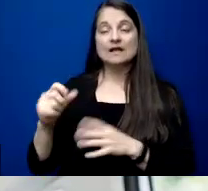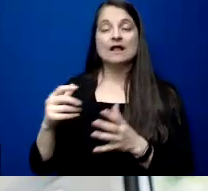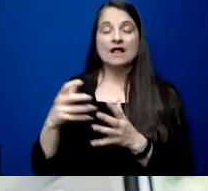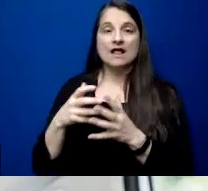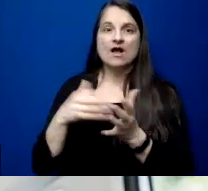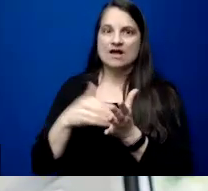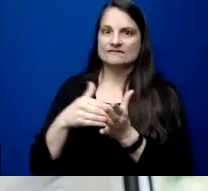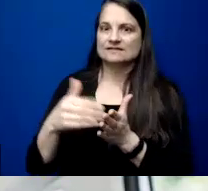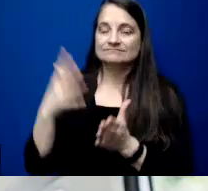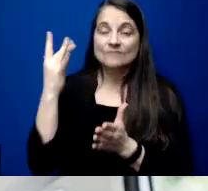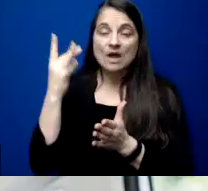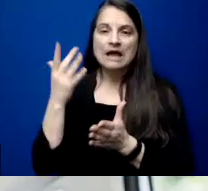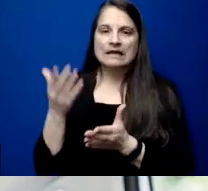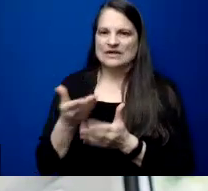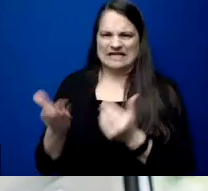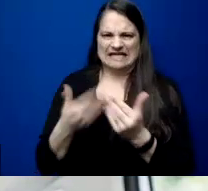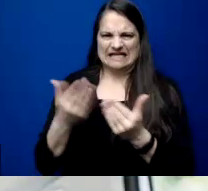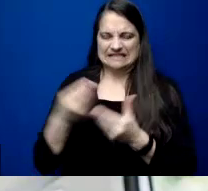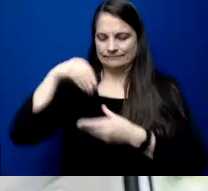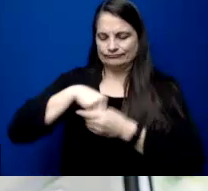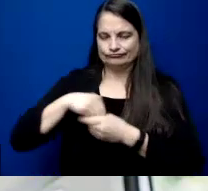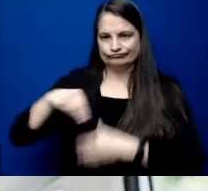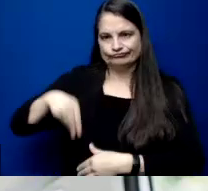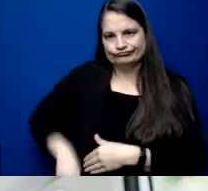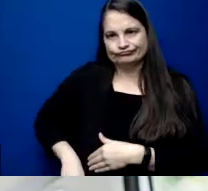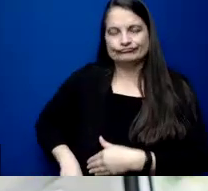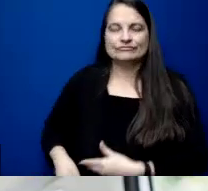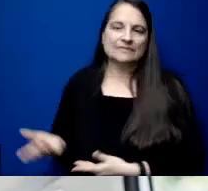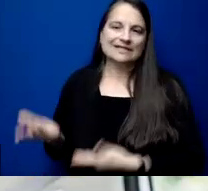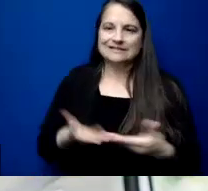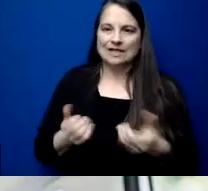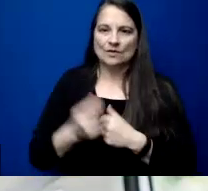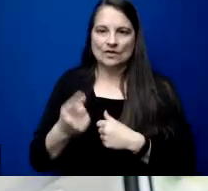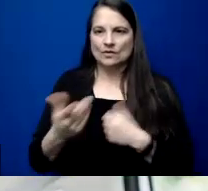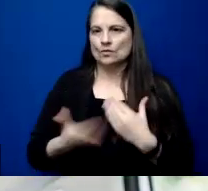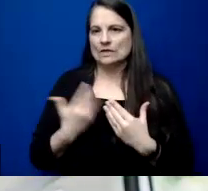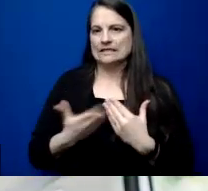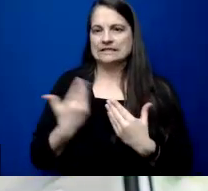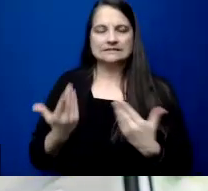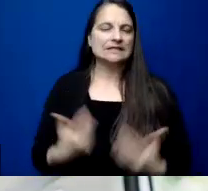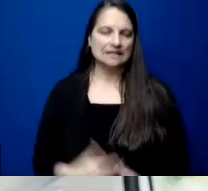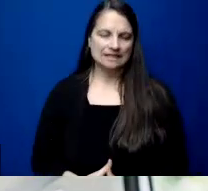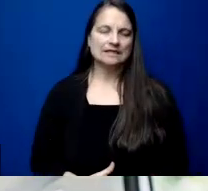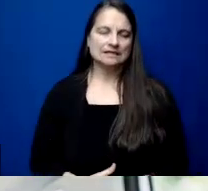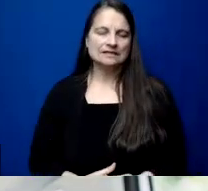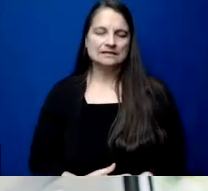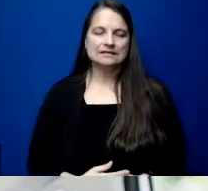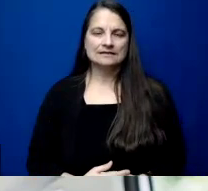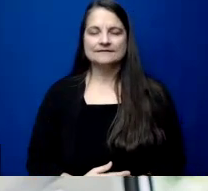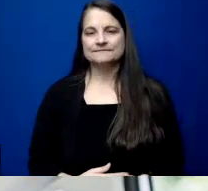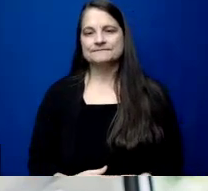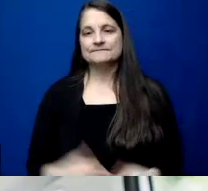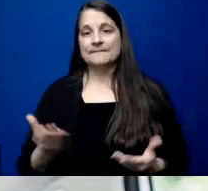portable. So you can tuck the little carrying case into your, pants pocket or into a bag very easily. They